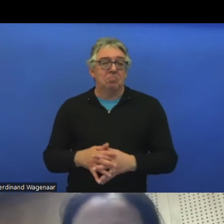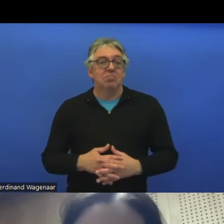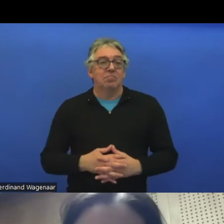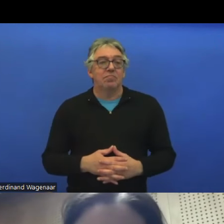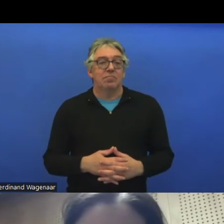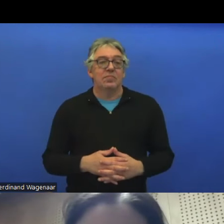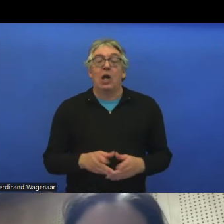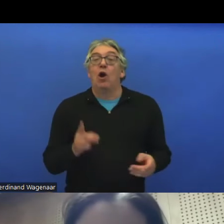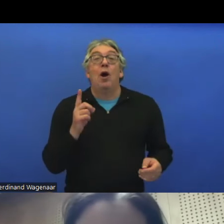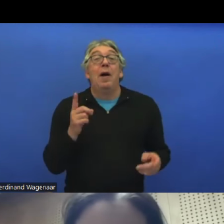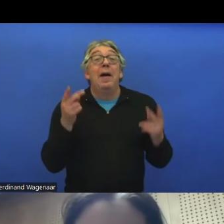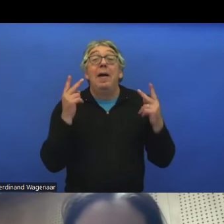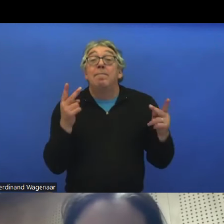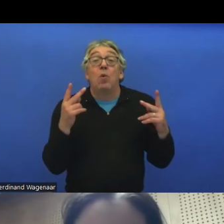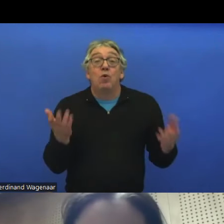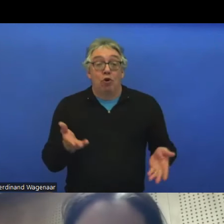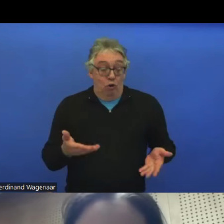one. Birth registration.